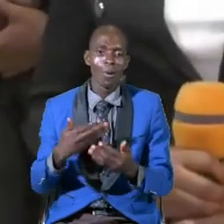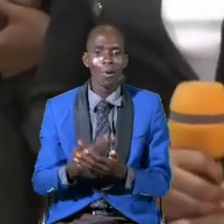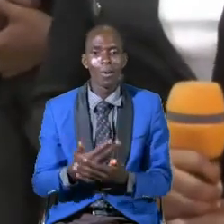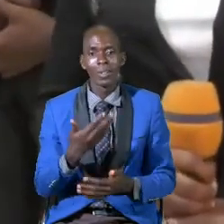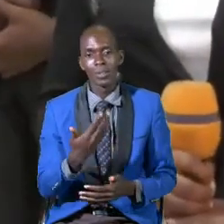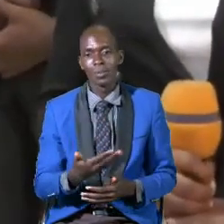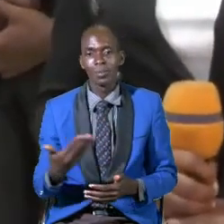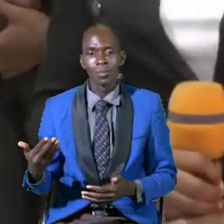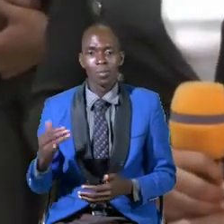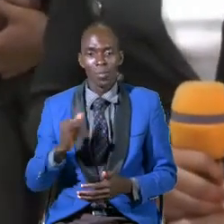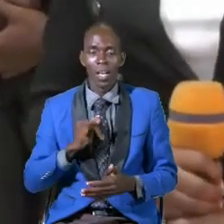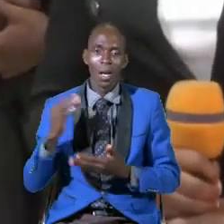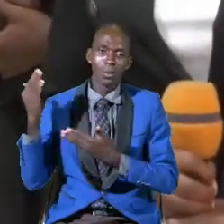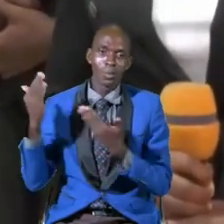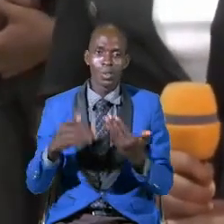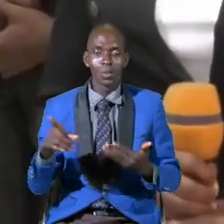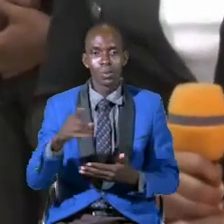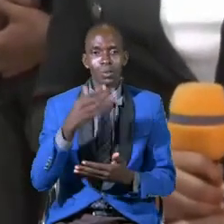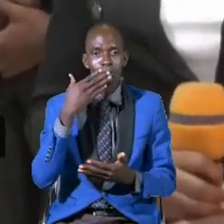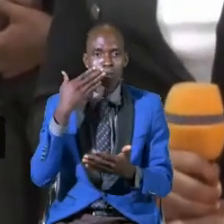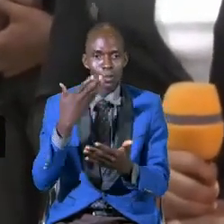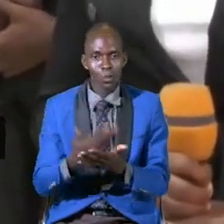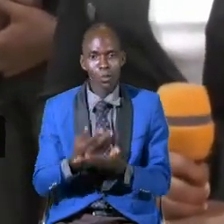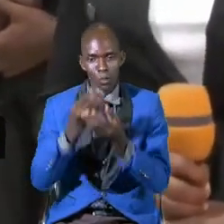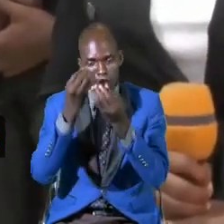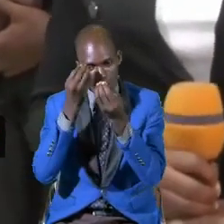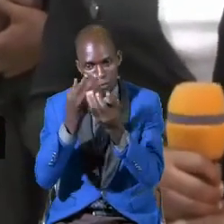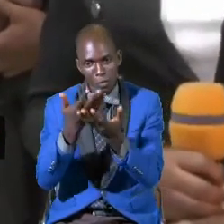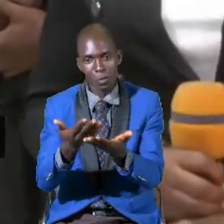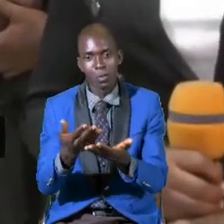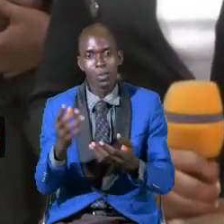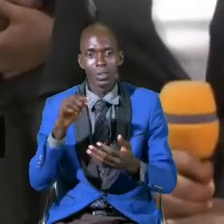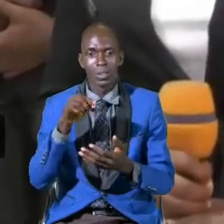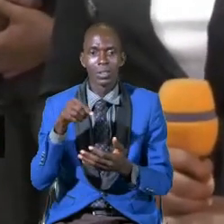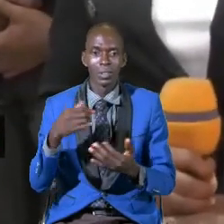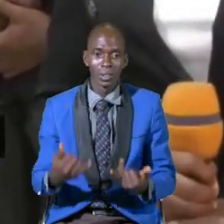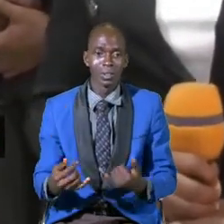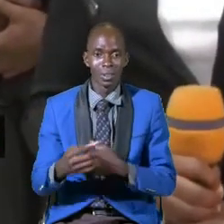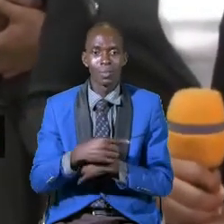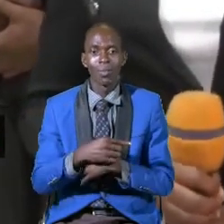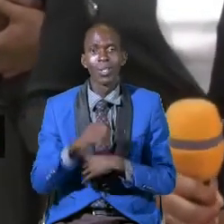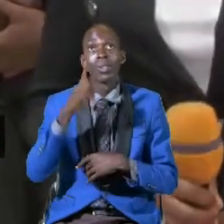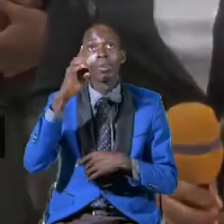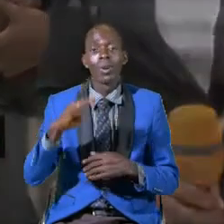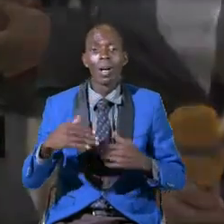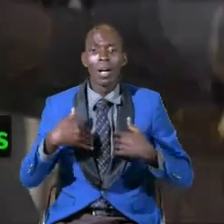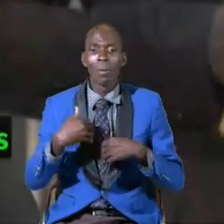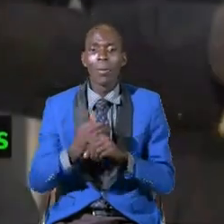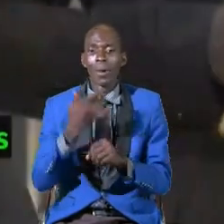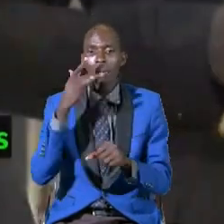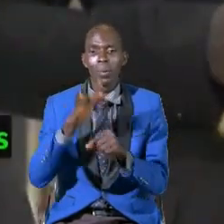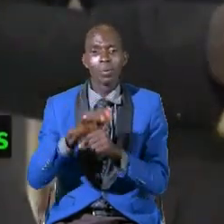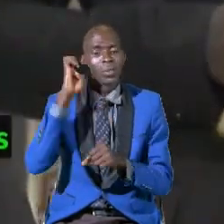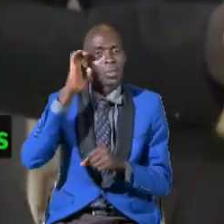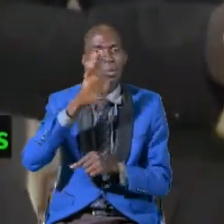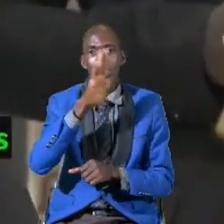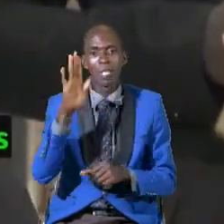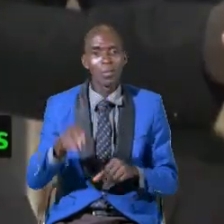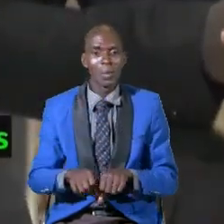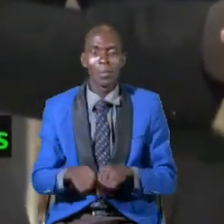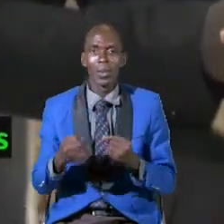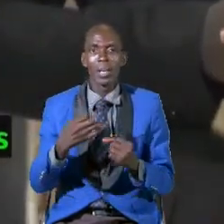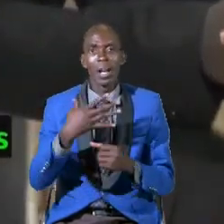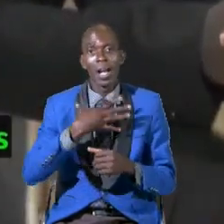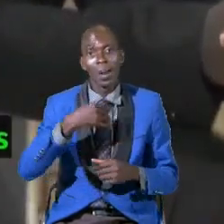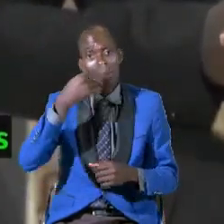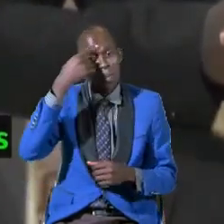I bring you good news today. God has made promises he will never break. And because we